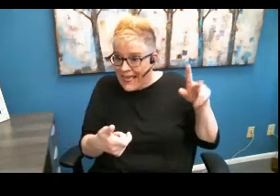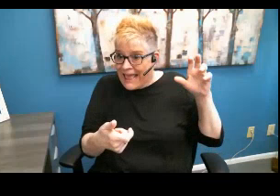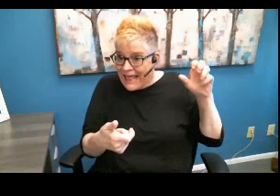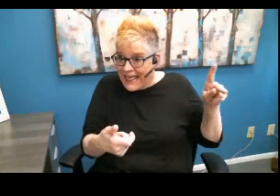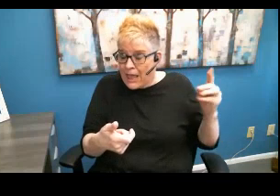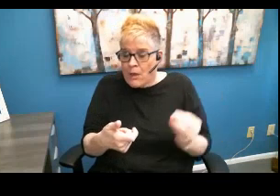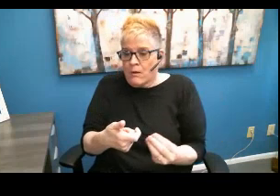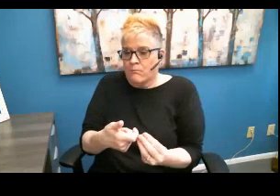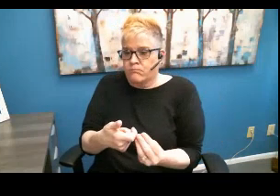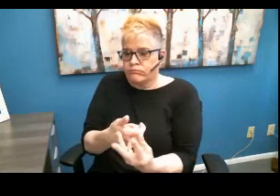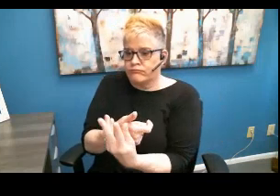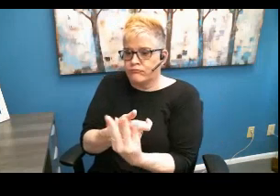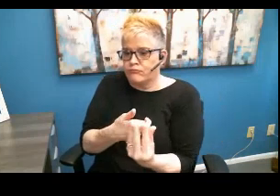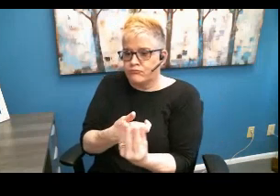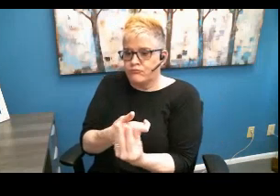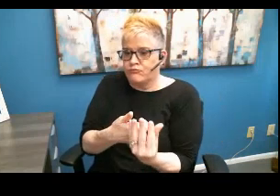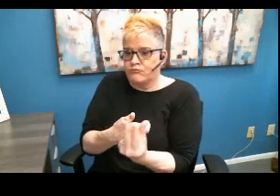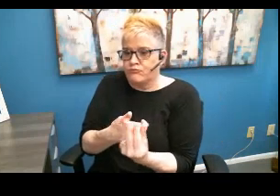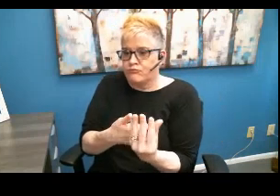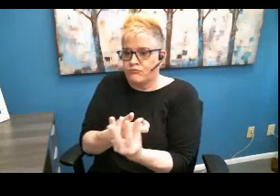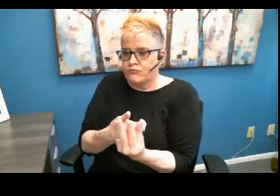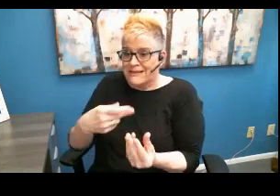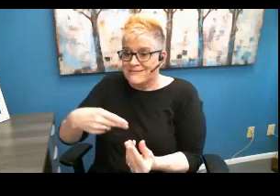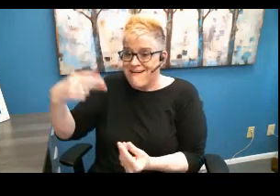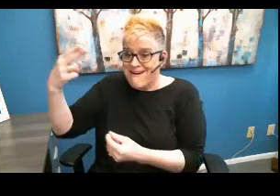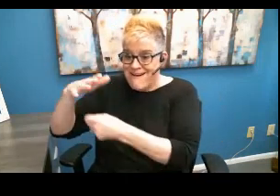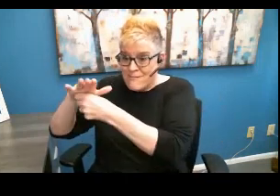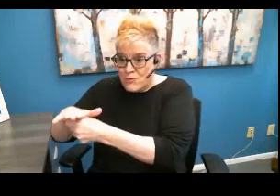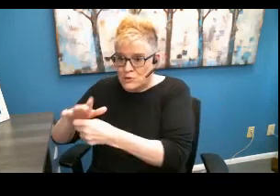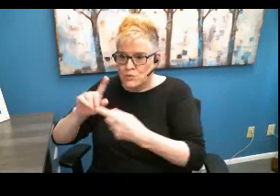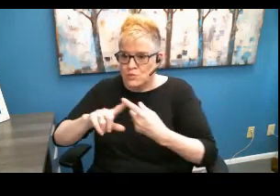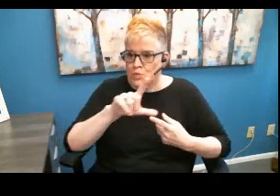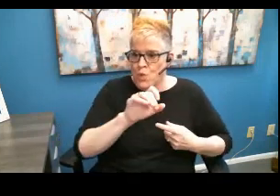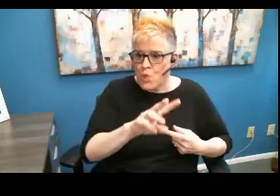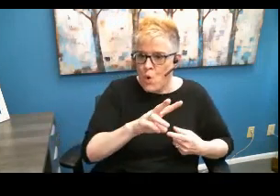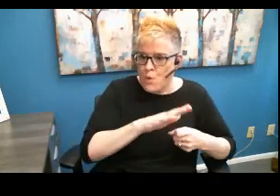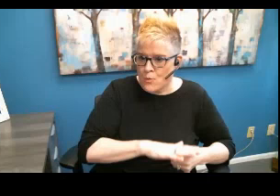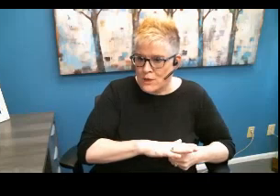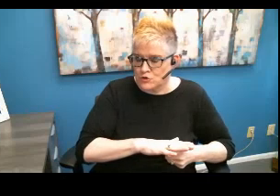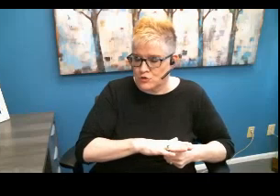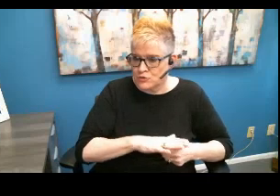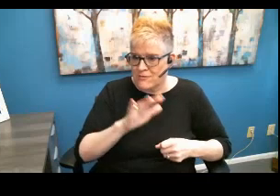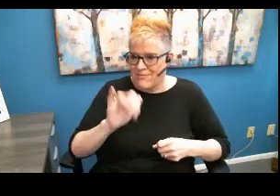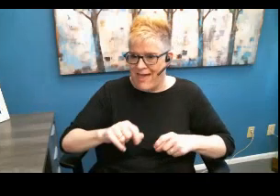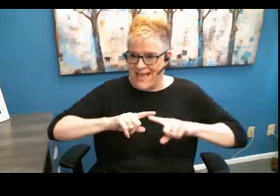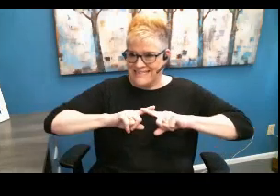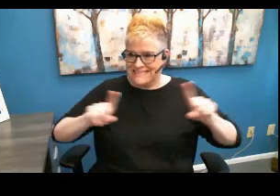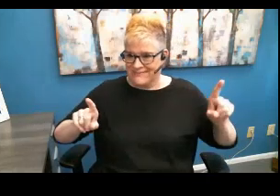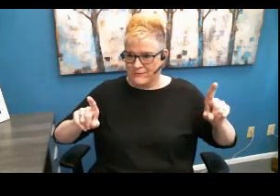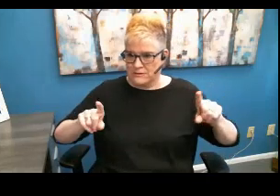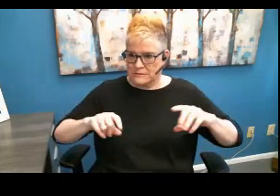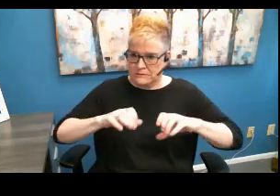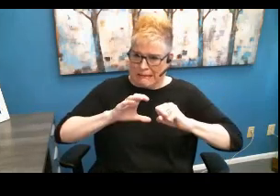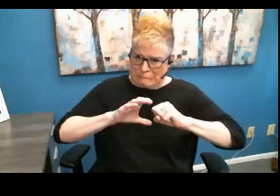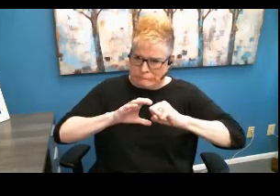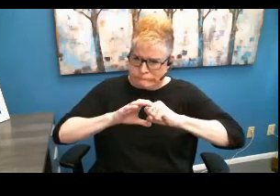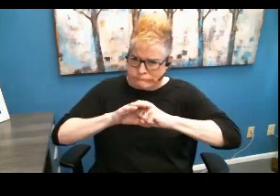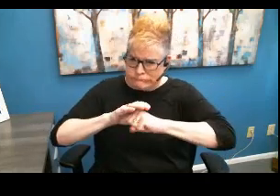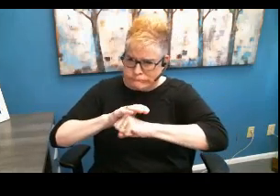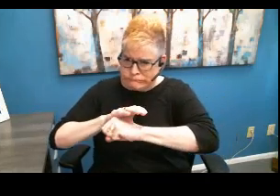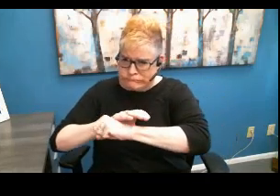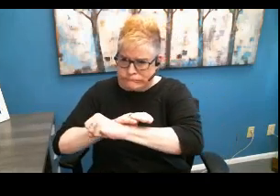from that high pressure to the low pressure. So it's all being driven by that differential in pressure. So